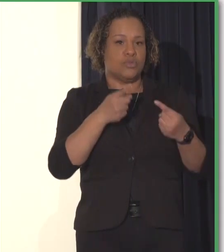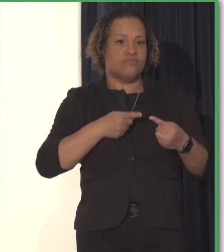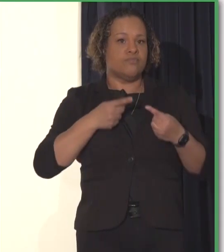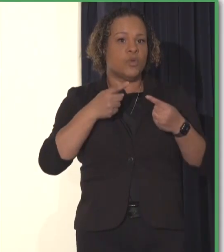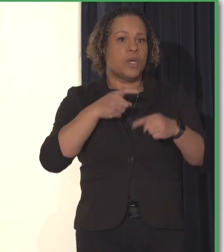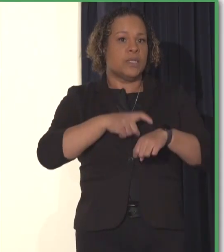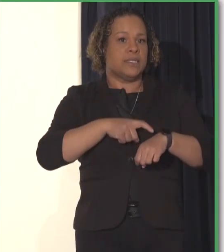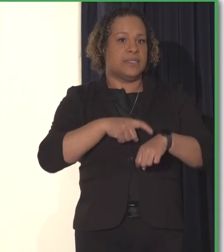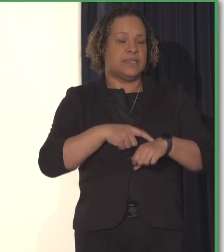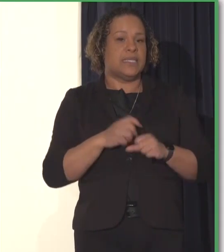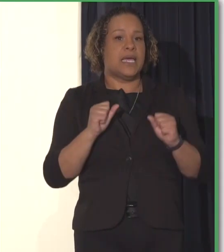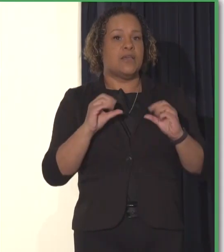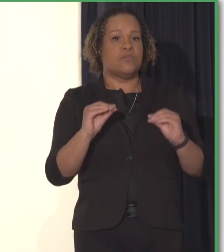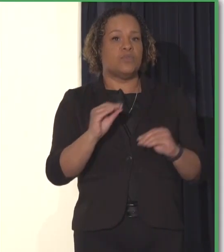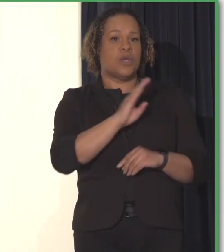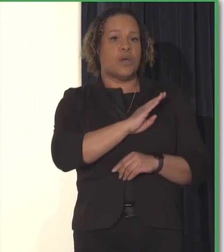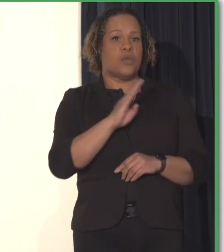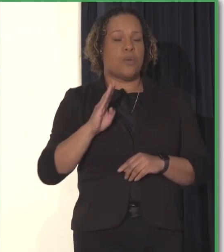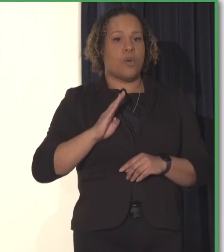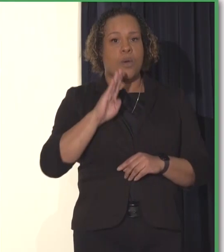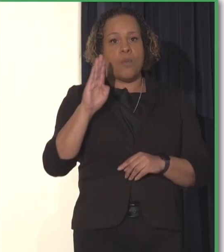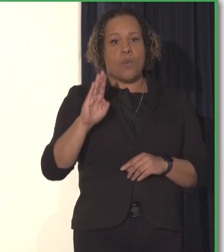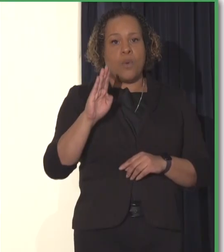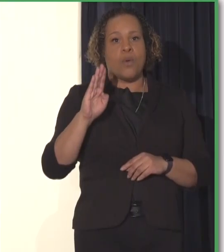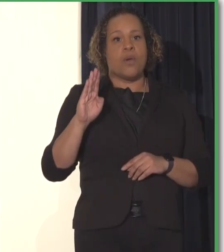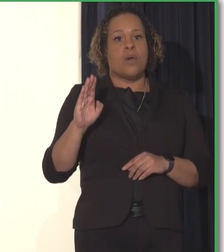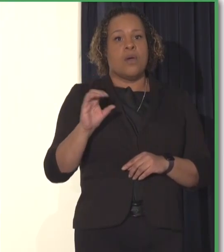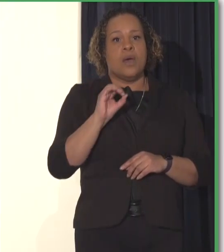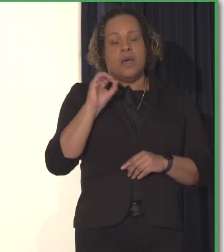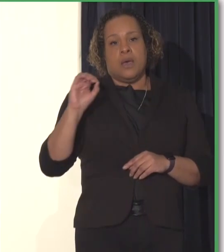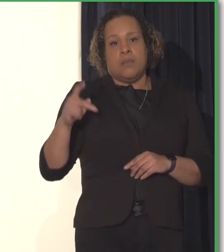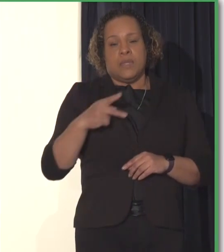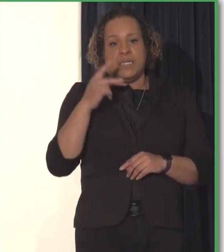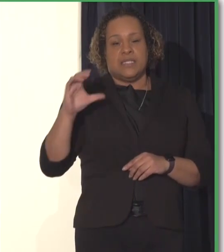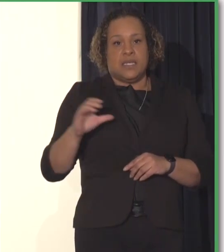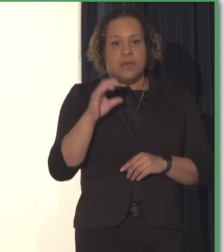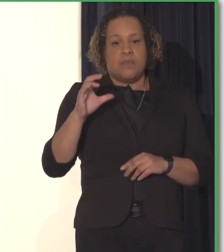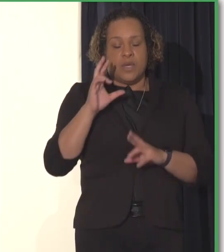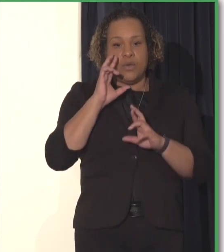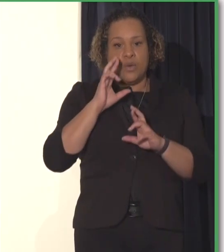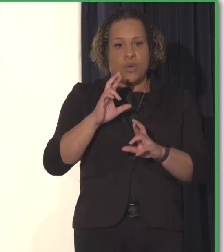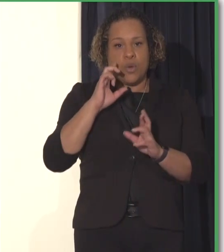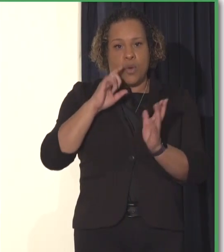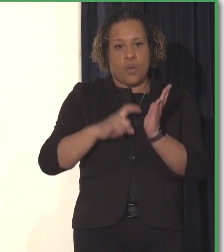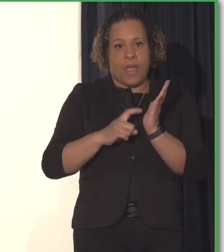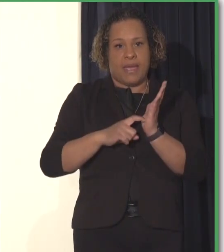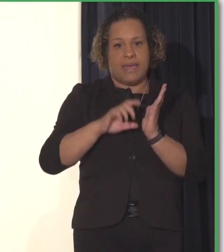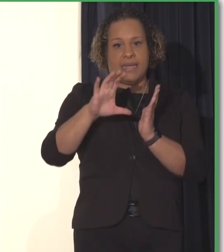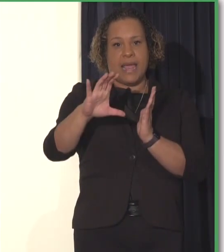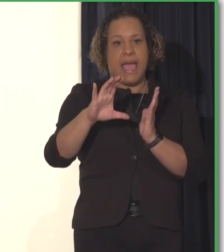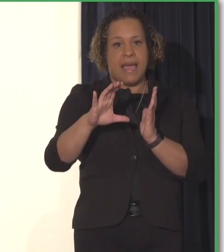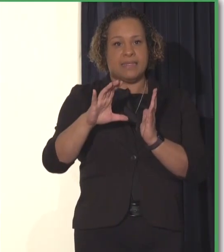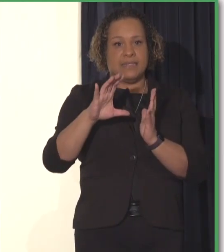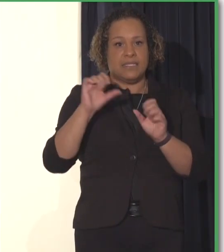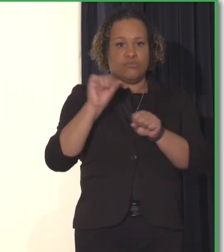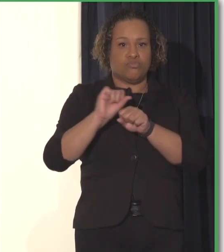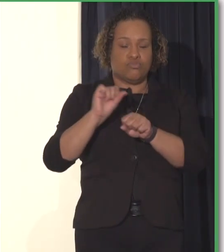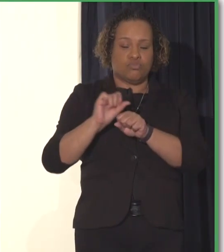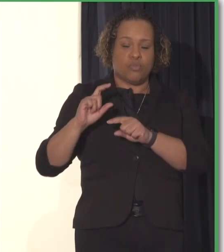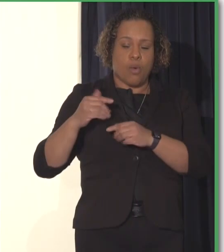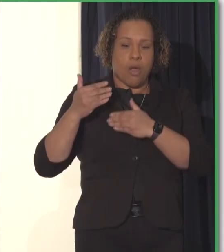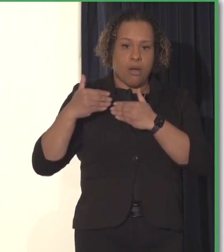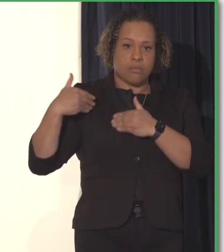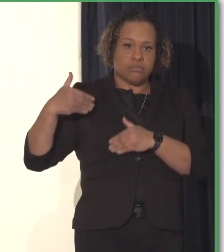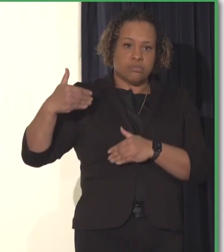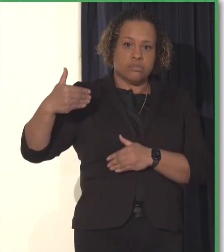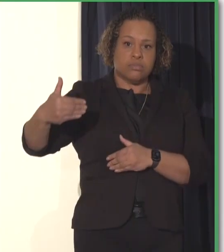Resolved, the Board of Police Commissioners recognize the significant contributions throughout the distinguished 28-year career of retired Police